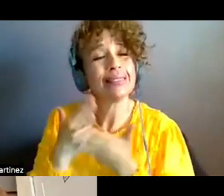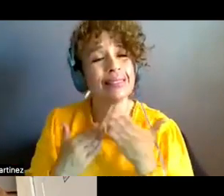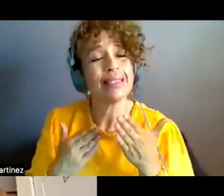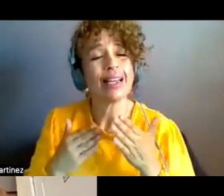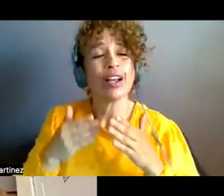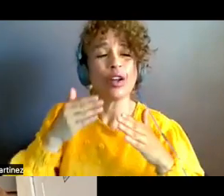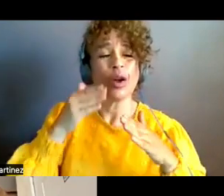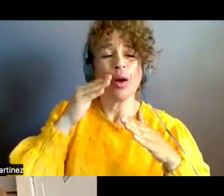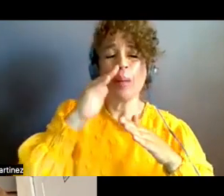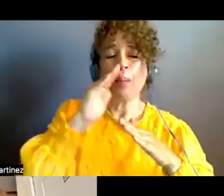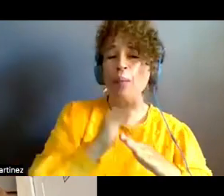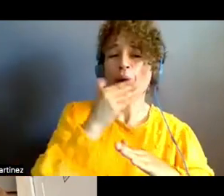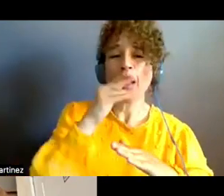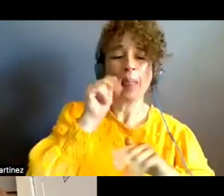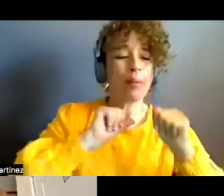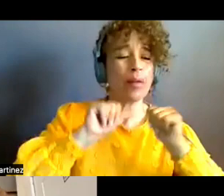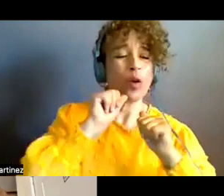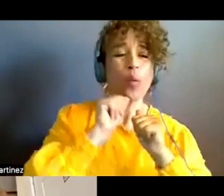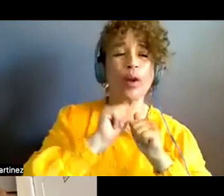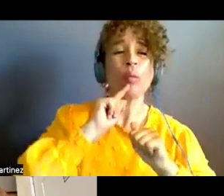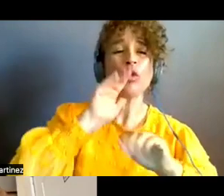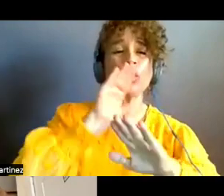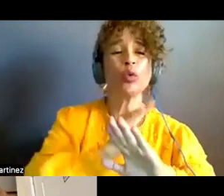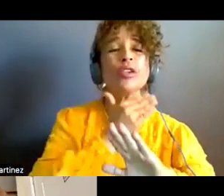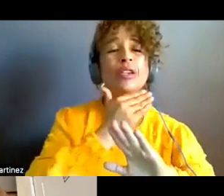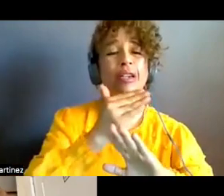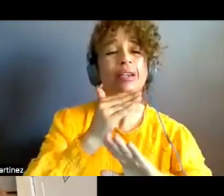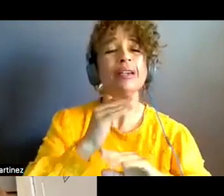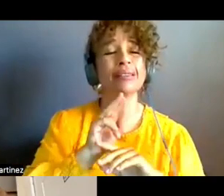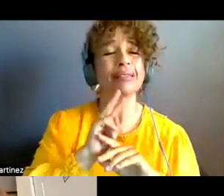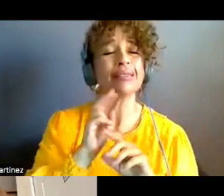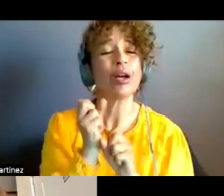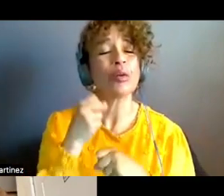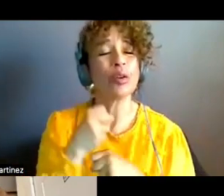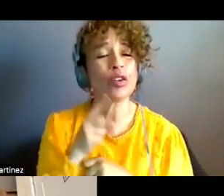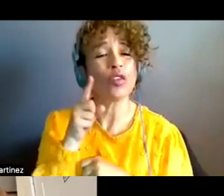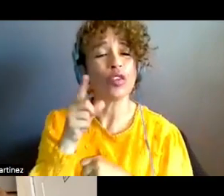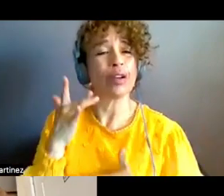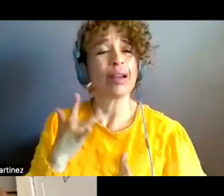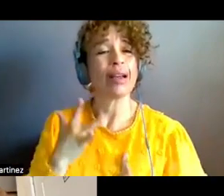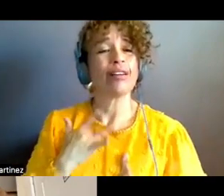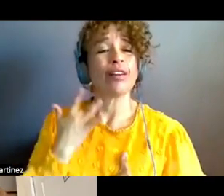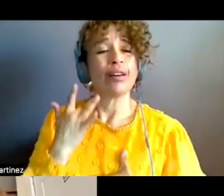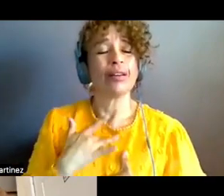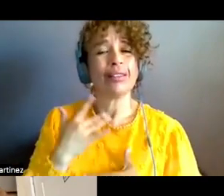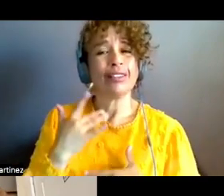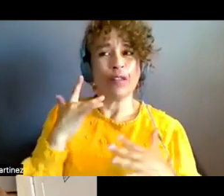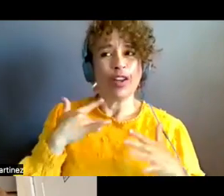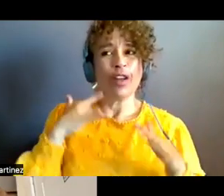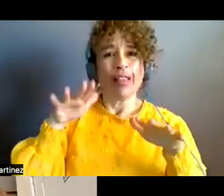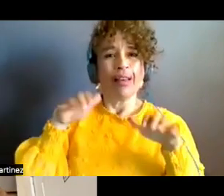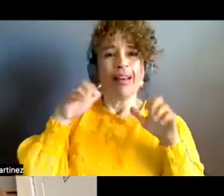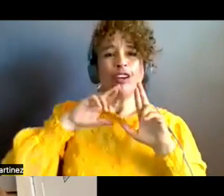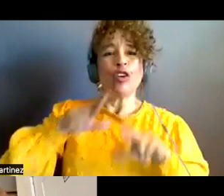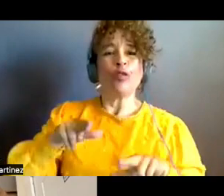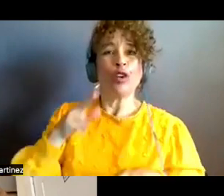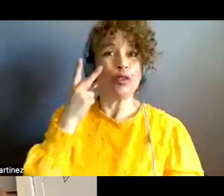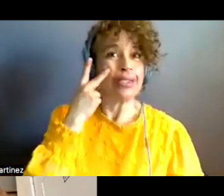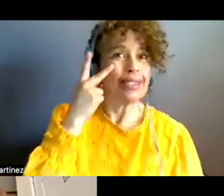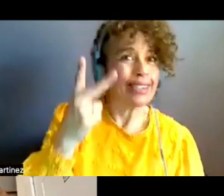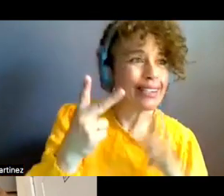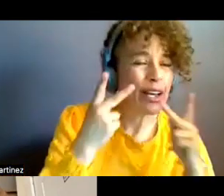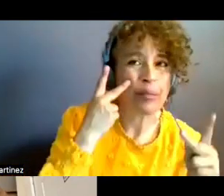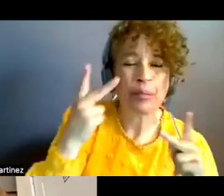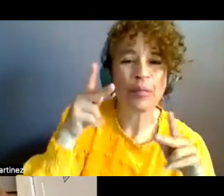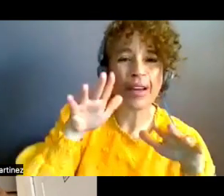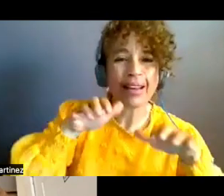playing off of and with really. It really makes and you can feel the response of the audience, even if you don't see them. I mean,